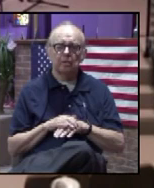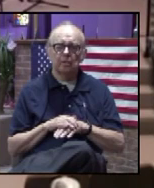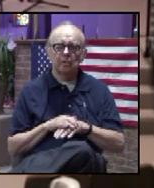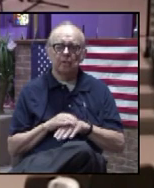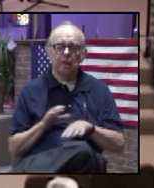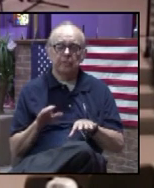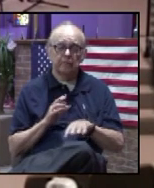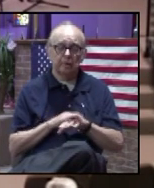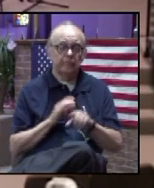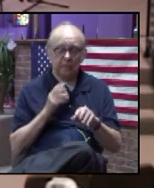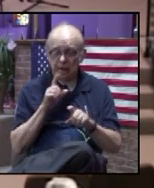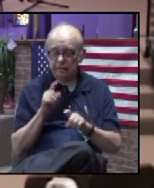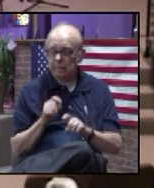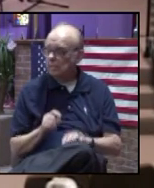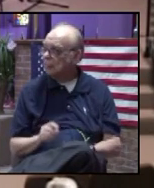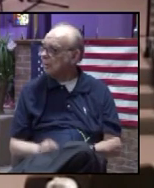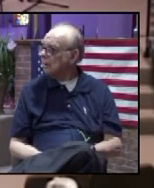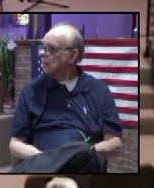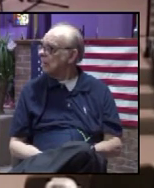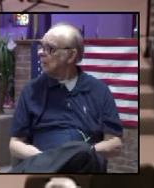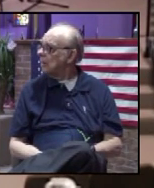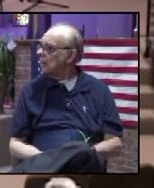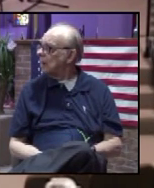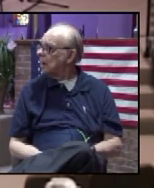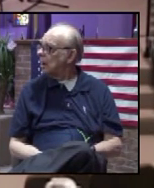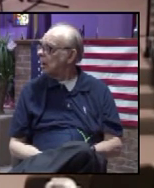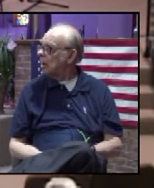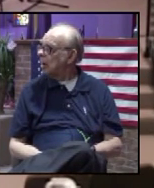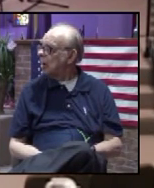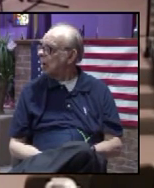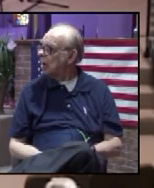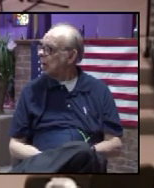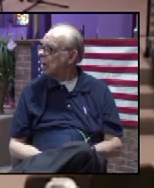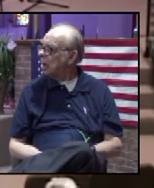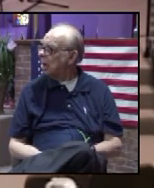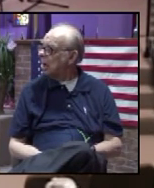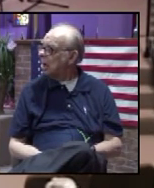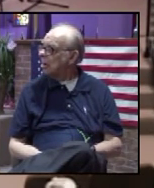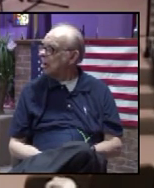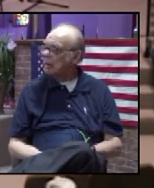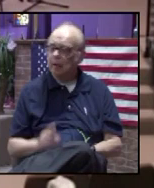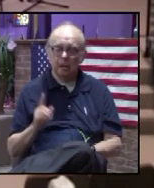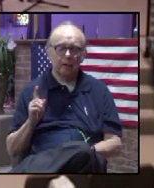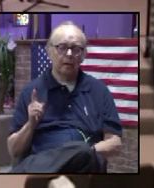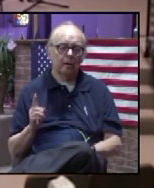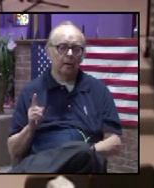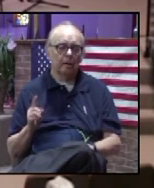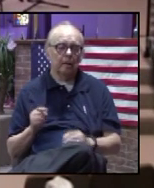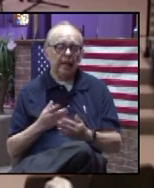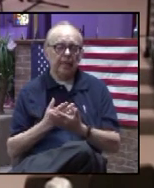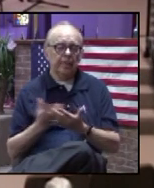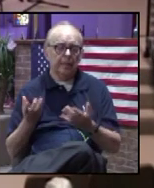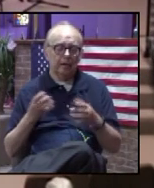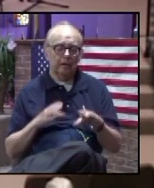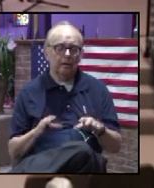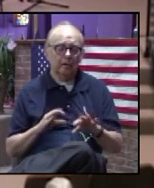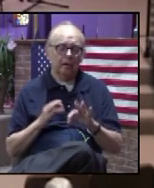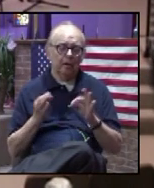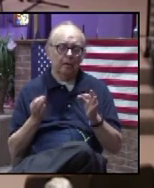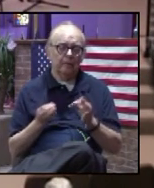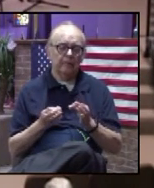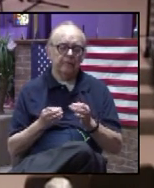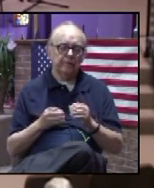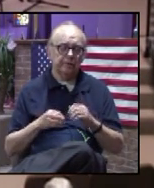funerals? Okay, and you've done funerals, I know, right? Once everything is all done and the family is all